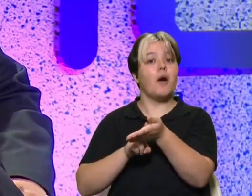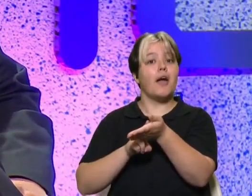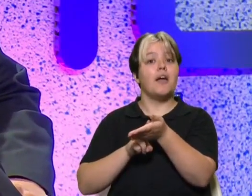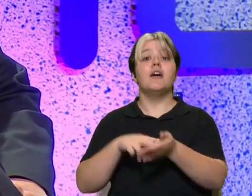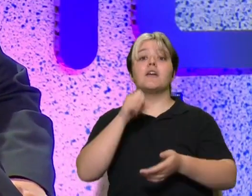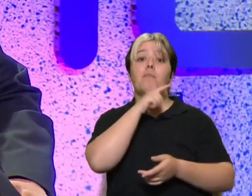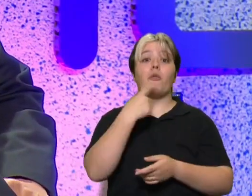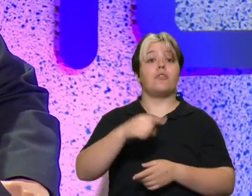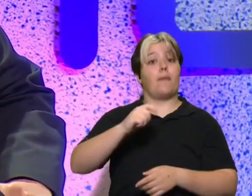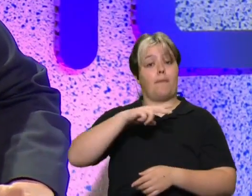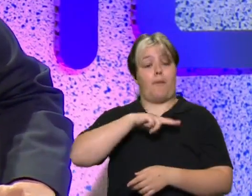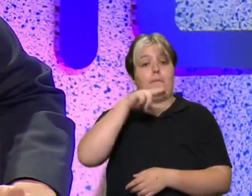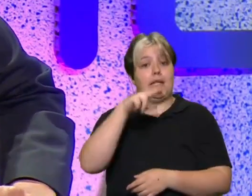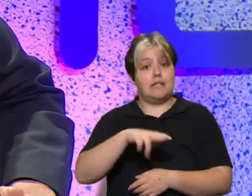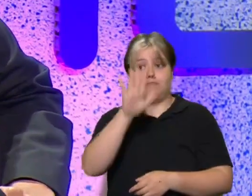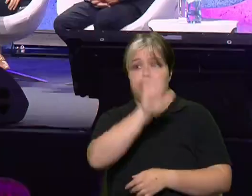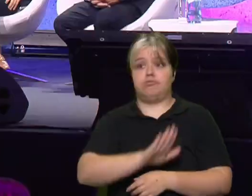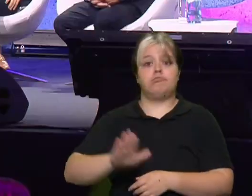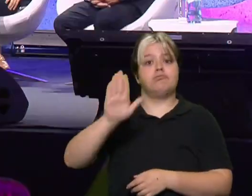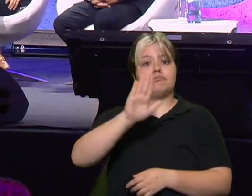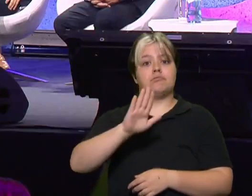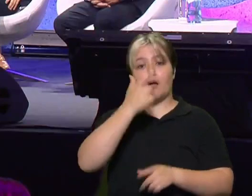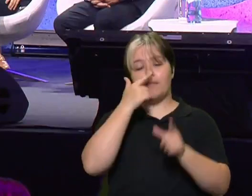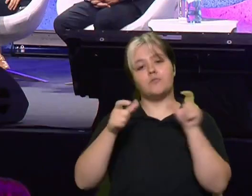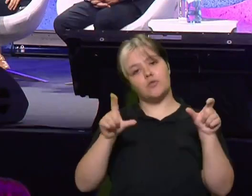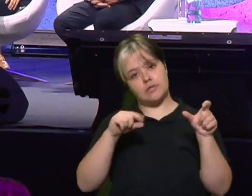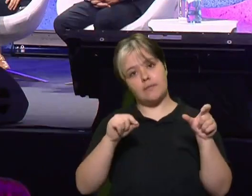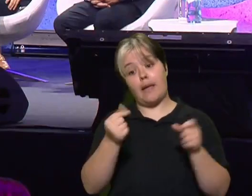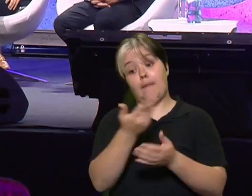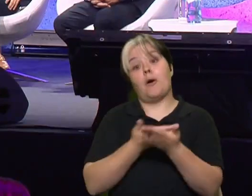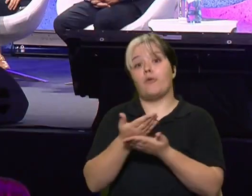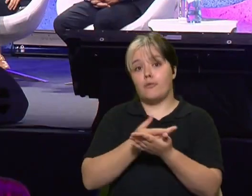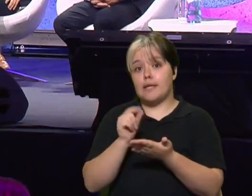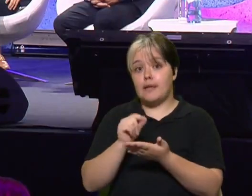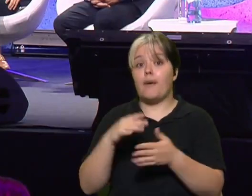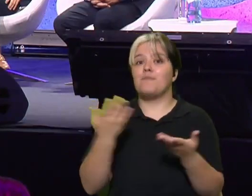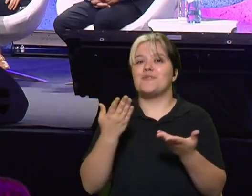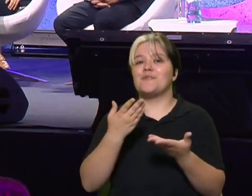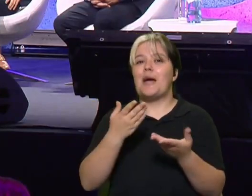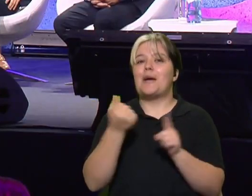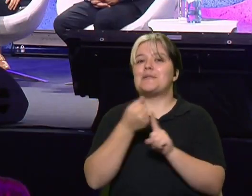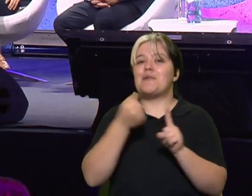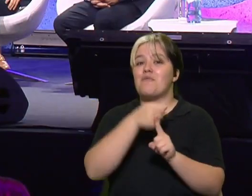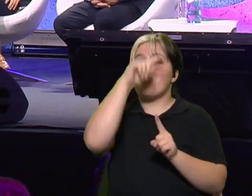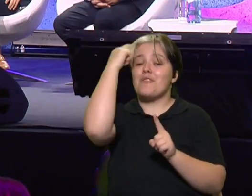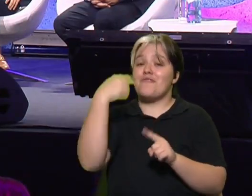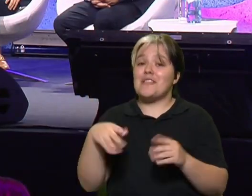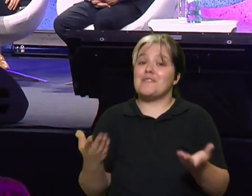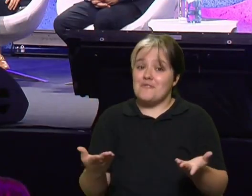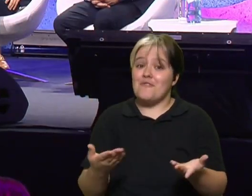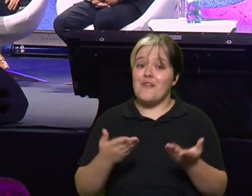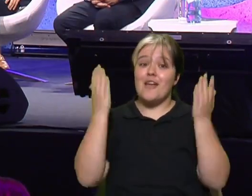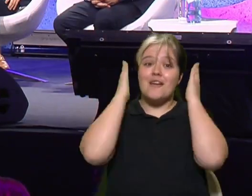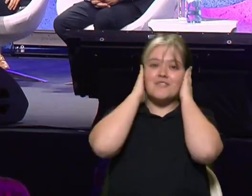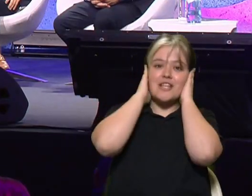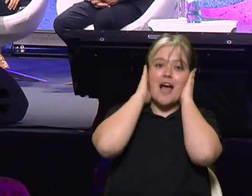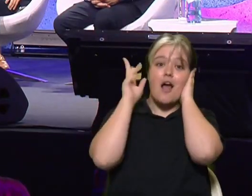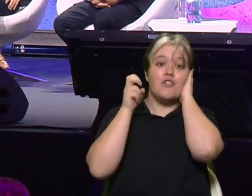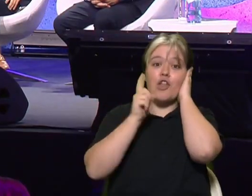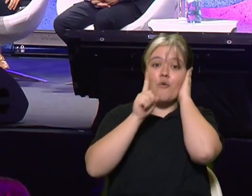the real benefits for the country and Portuguese economy and the citizens. It's difficult,